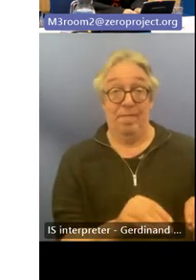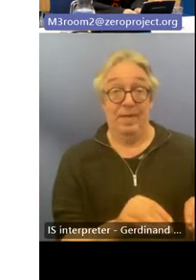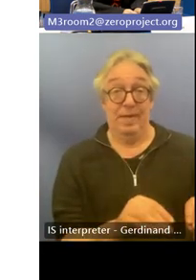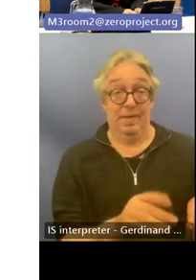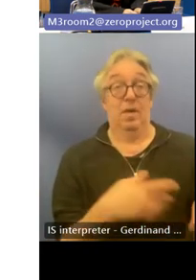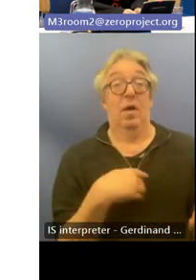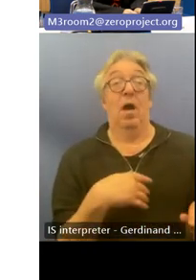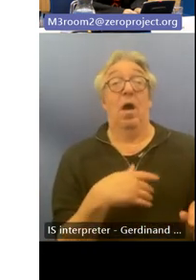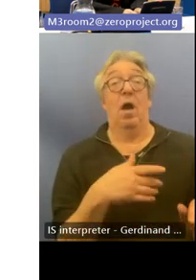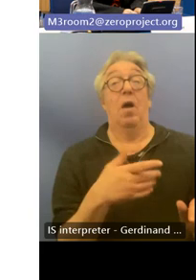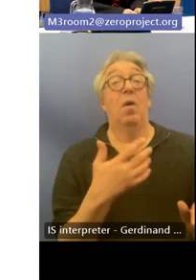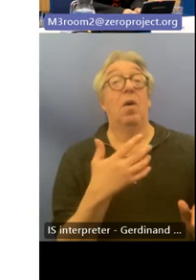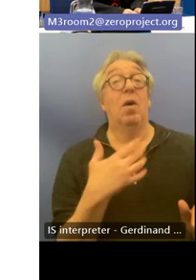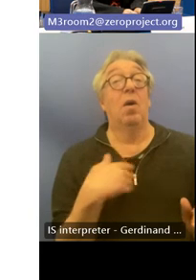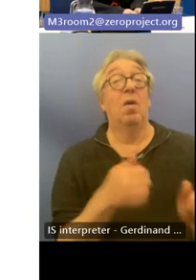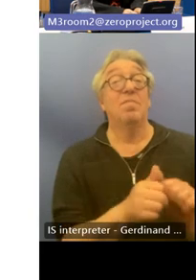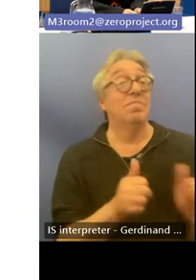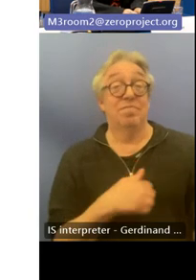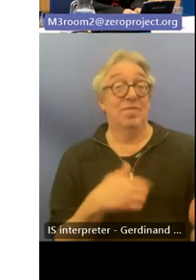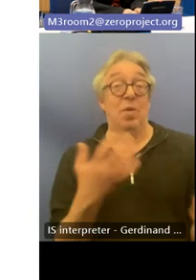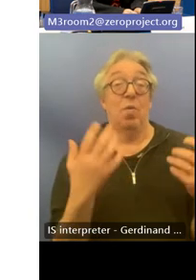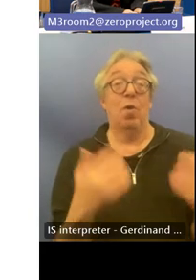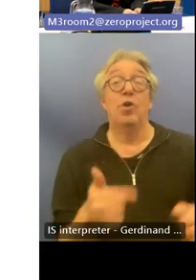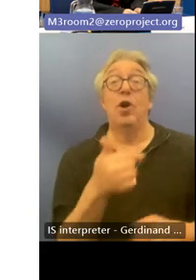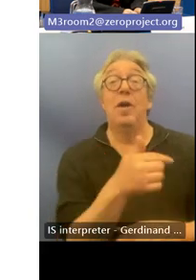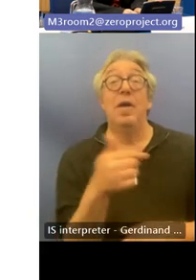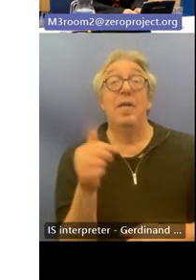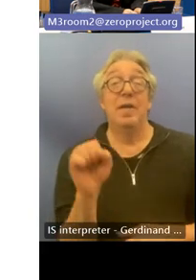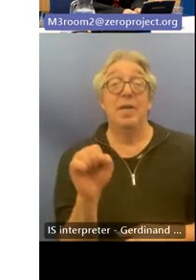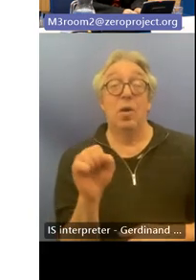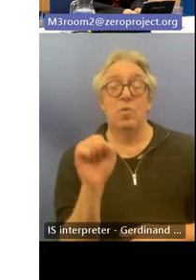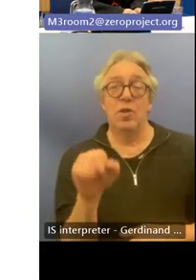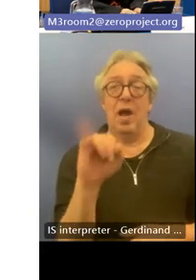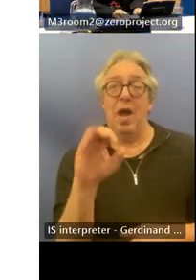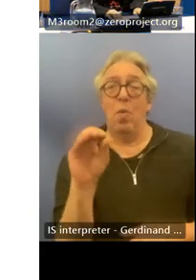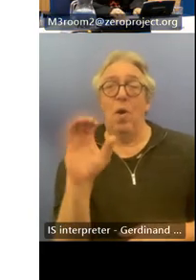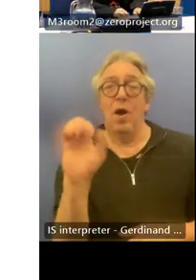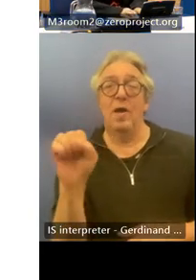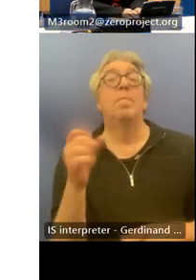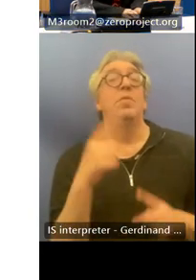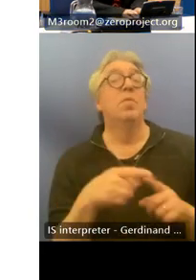to include our TTS in iOS smartphone.